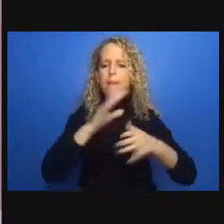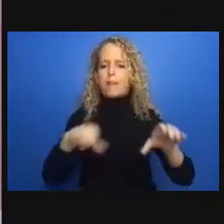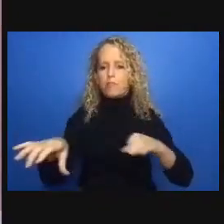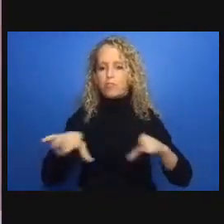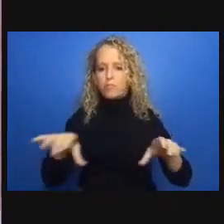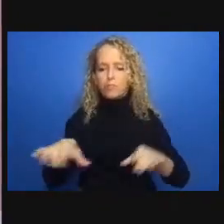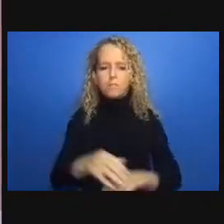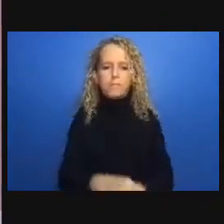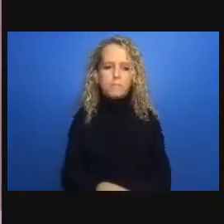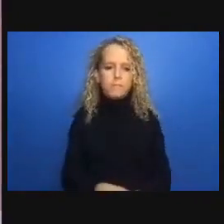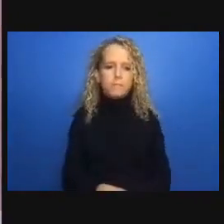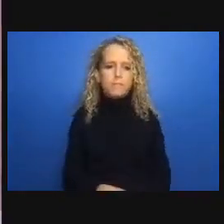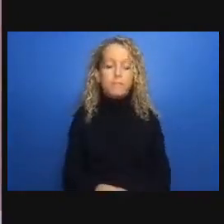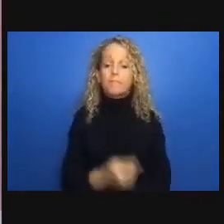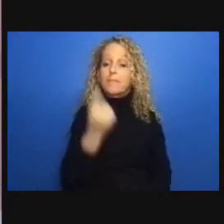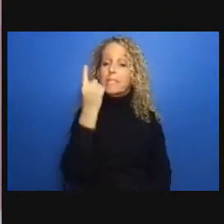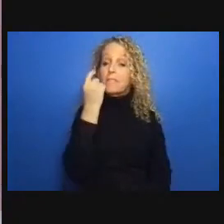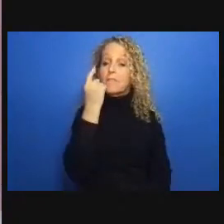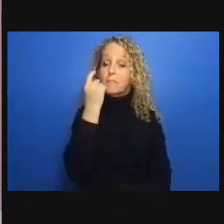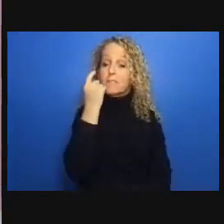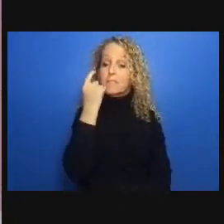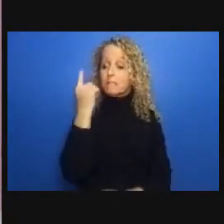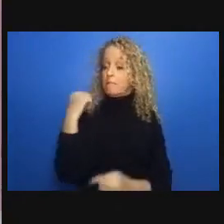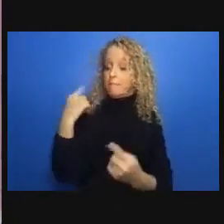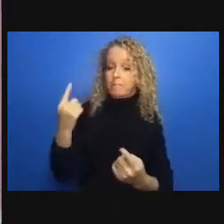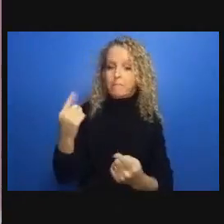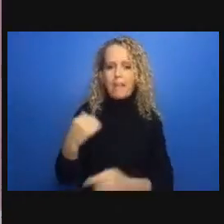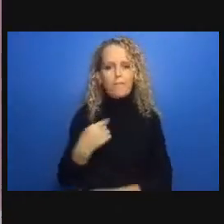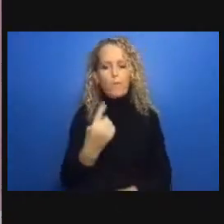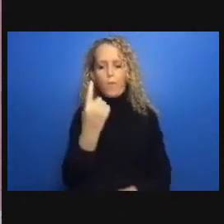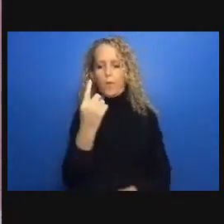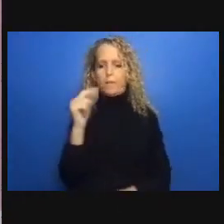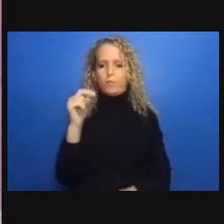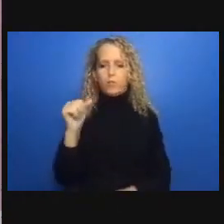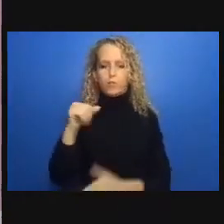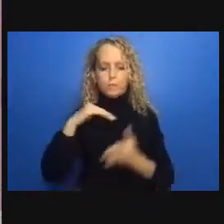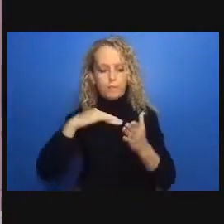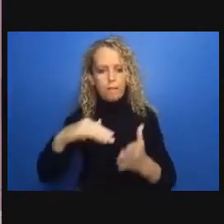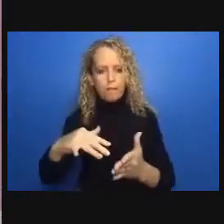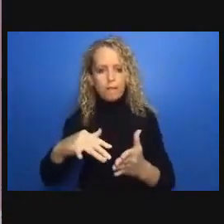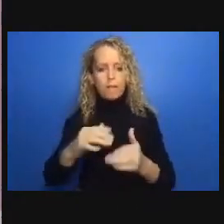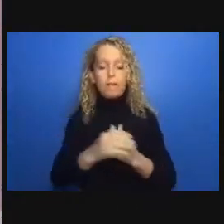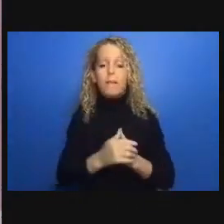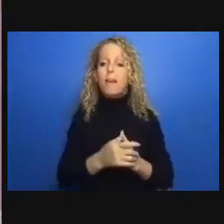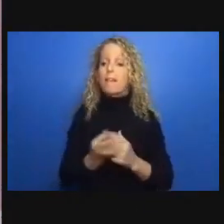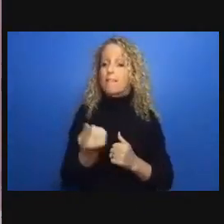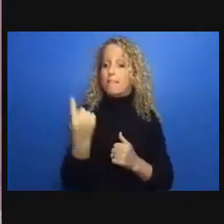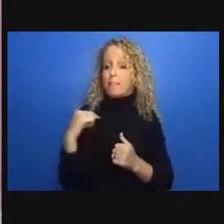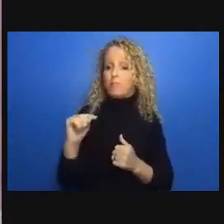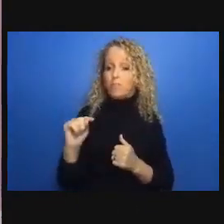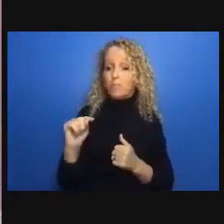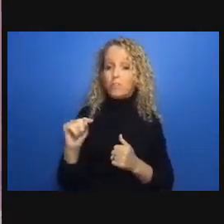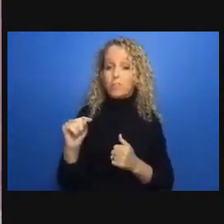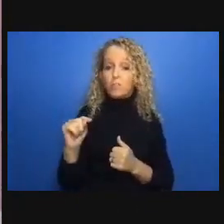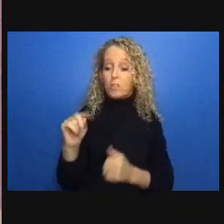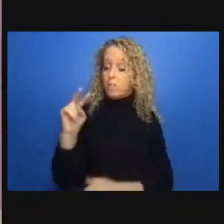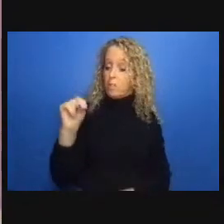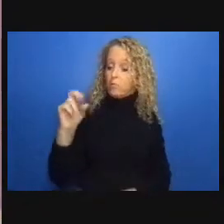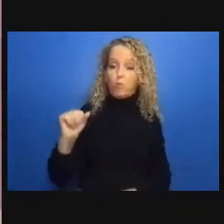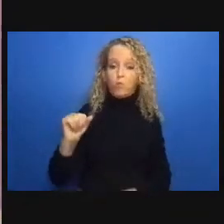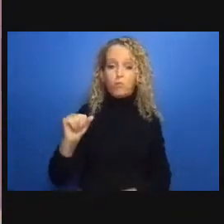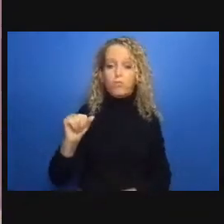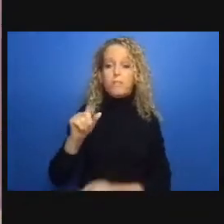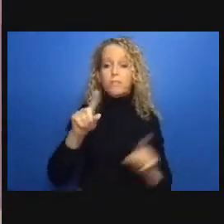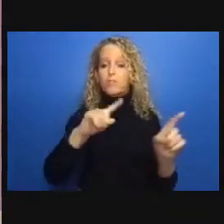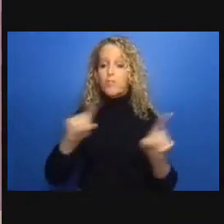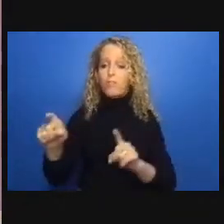we'll recall that we've had the One Nova Scotia study. And just last year, Nova Scotians participated in the largest quality of life